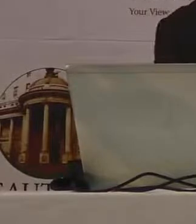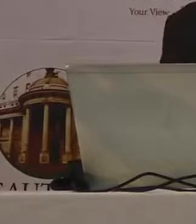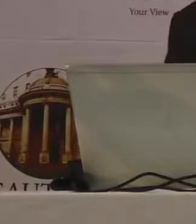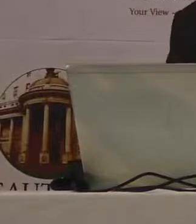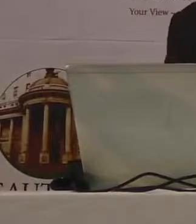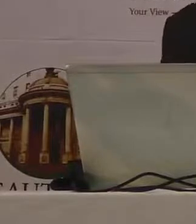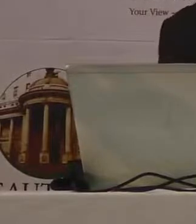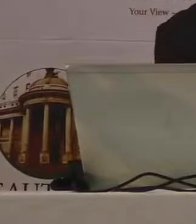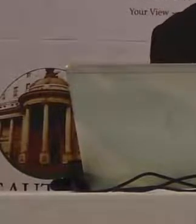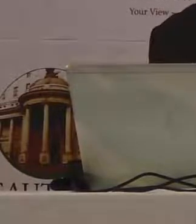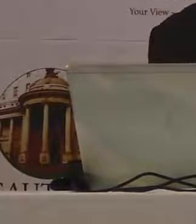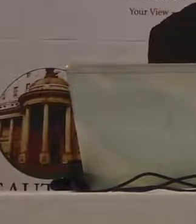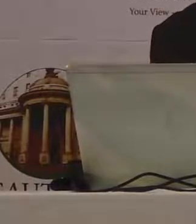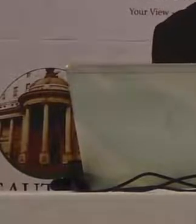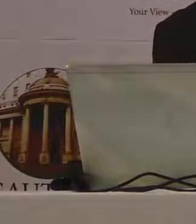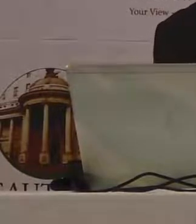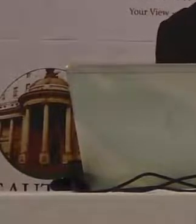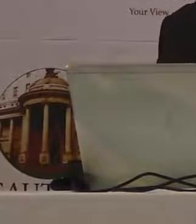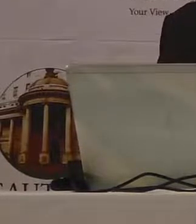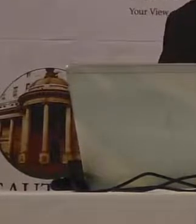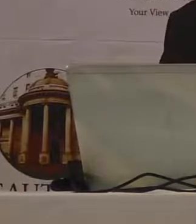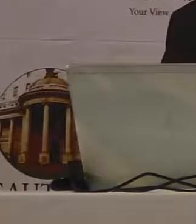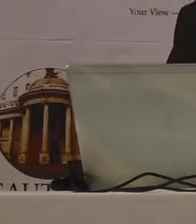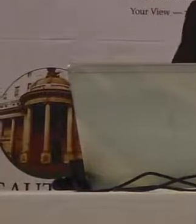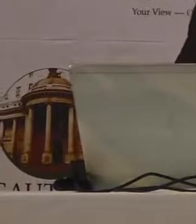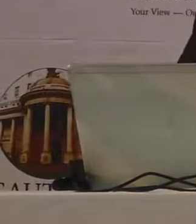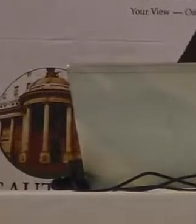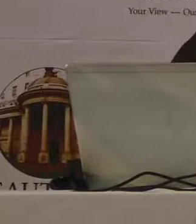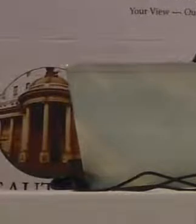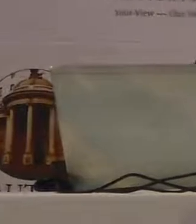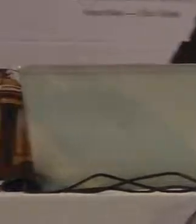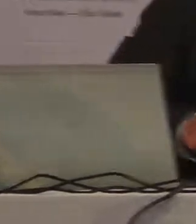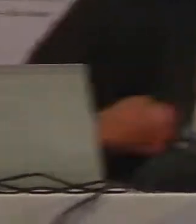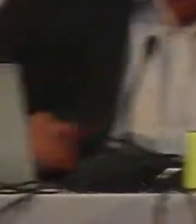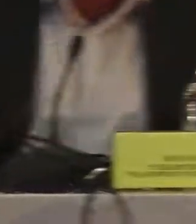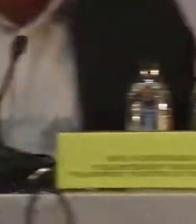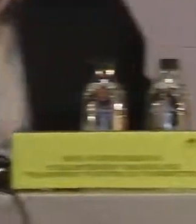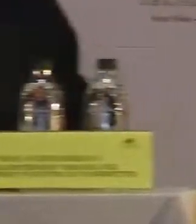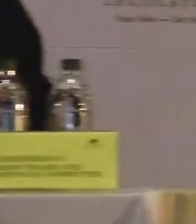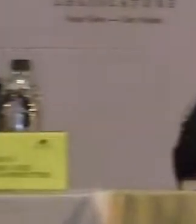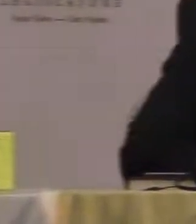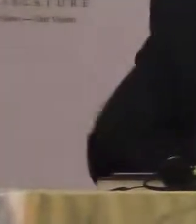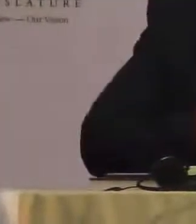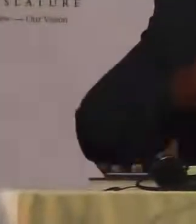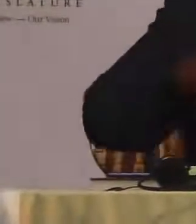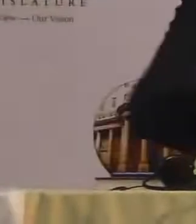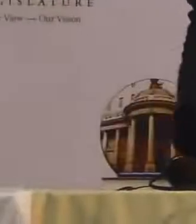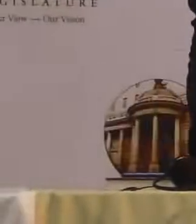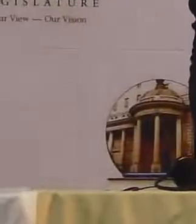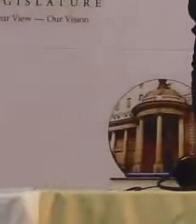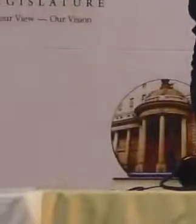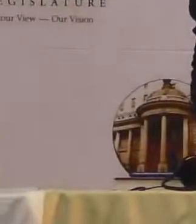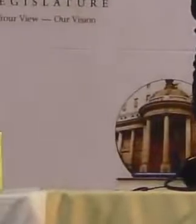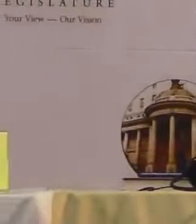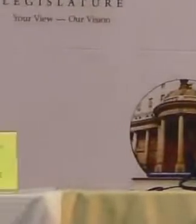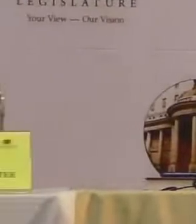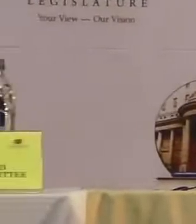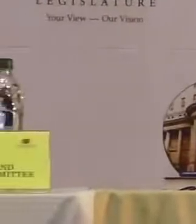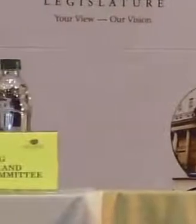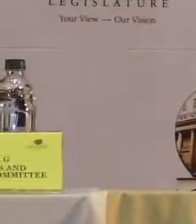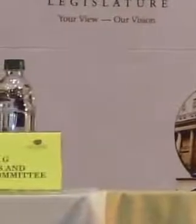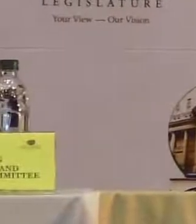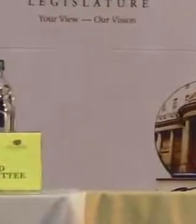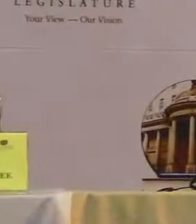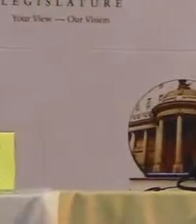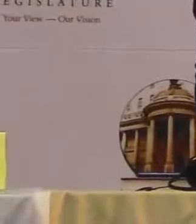of the Portfolio Committee, but I would give him an opportunity to introduce himself as well. Thank you so much. Let me